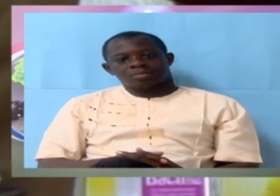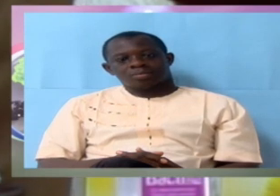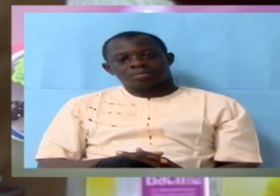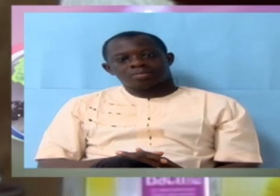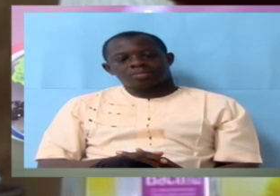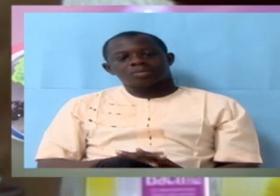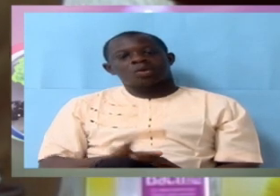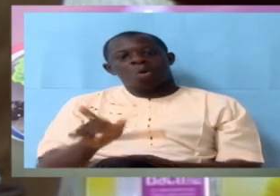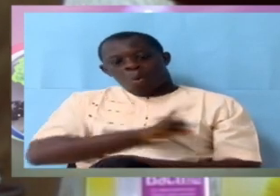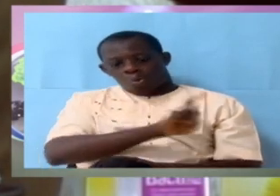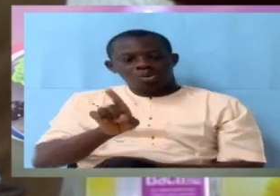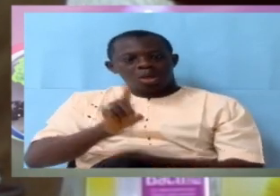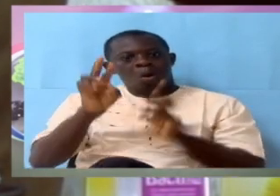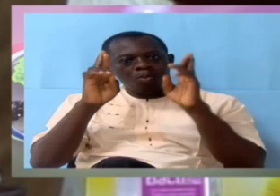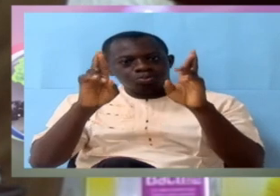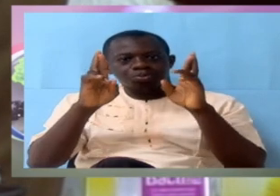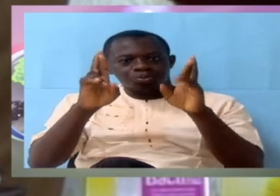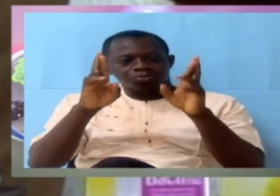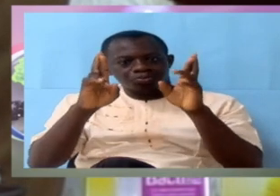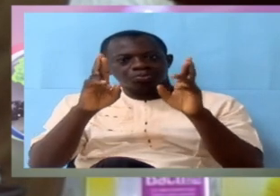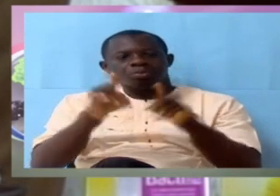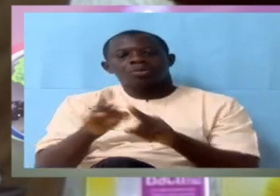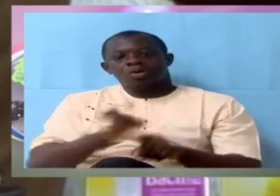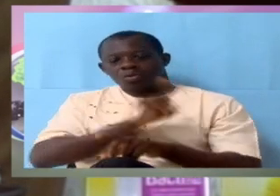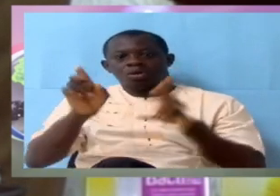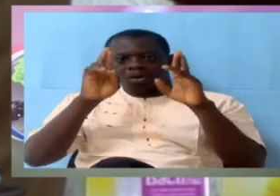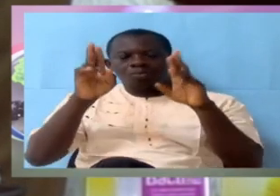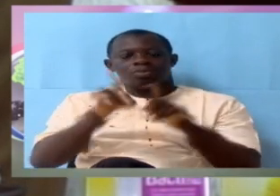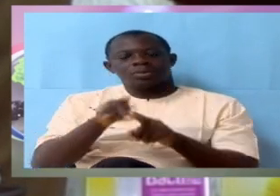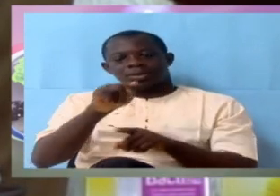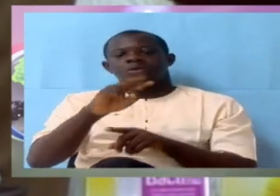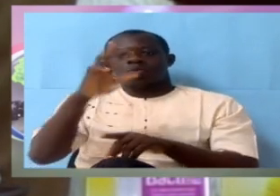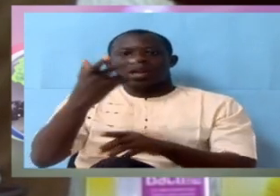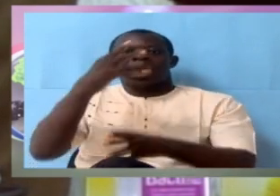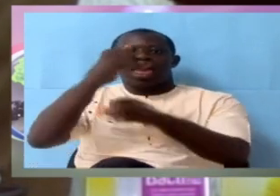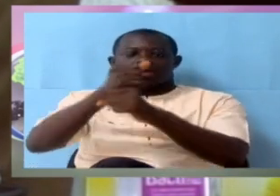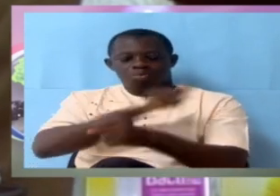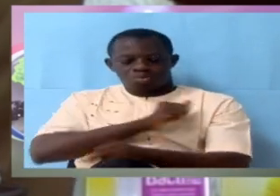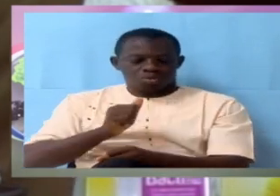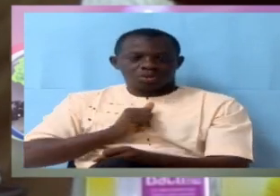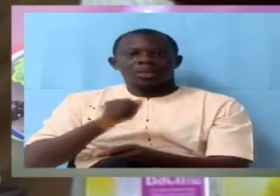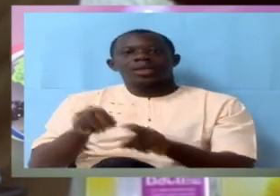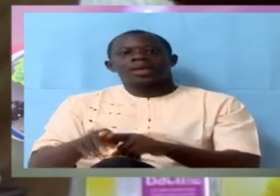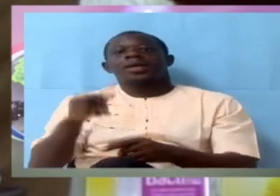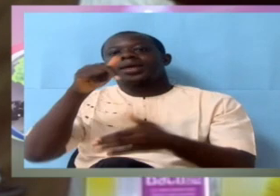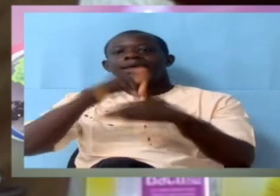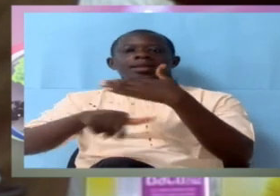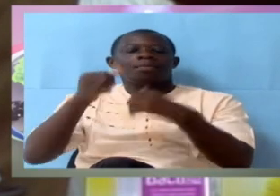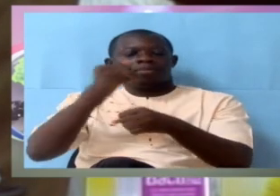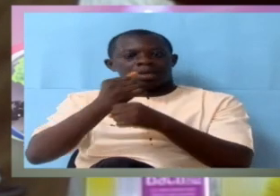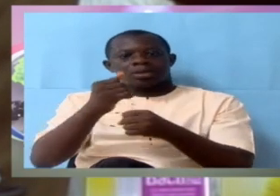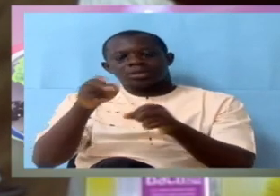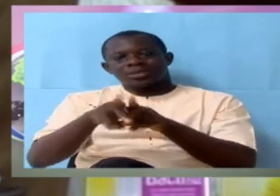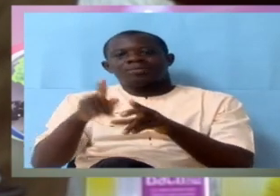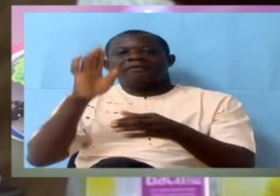We hope that this would help us in coming to some conclusions in